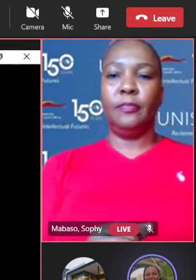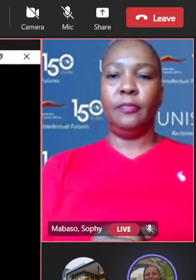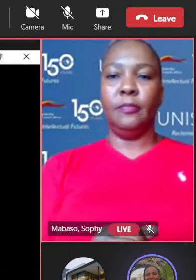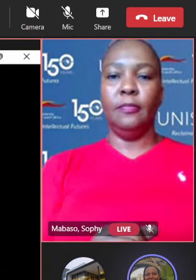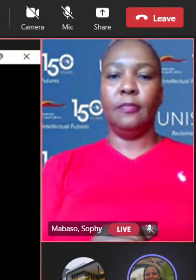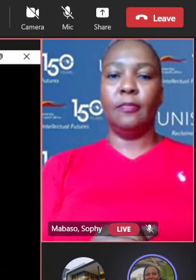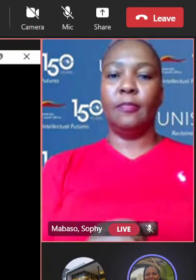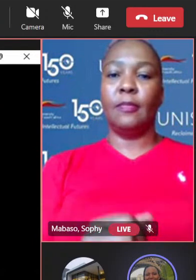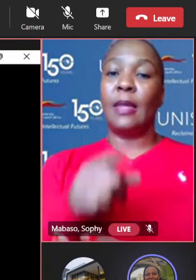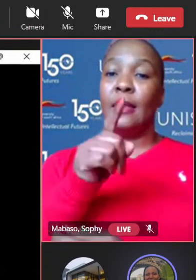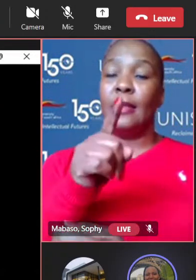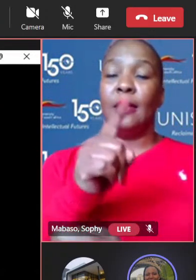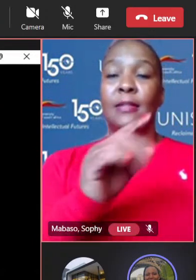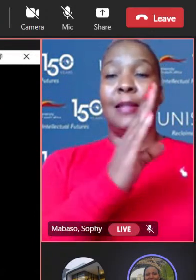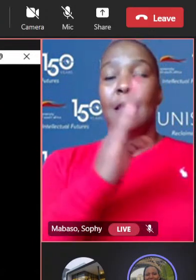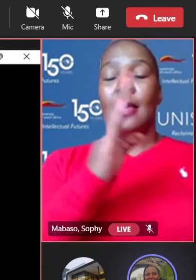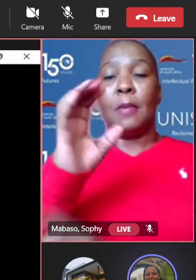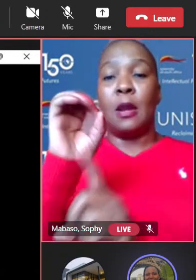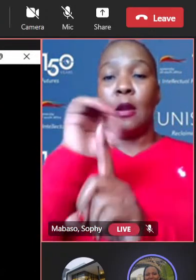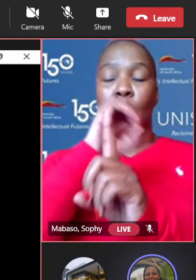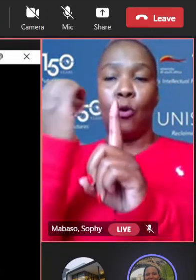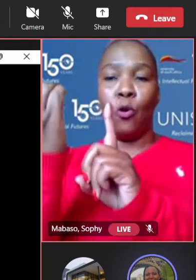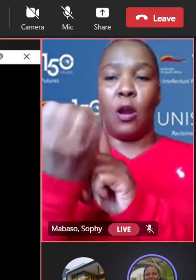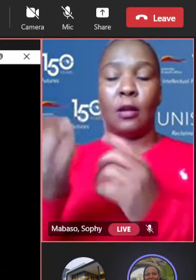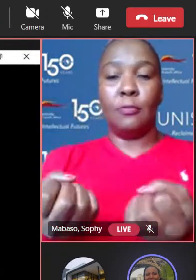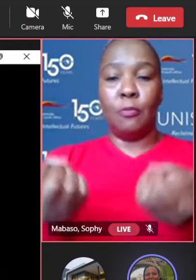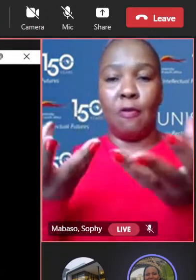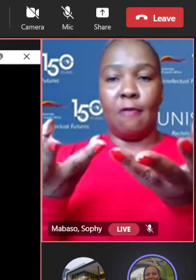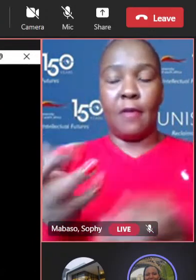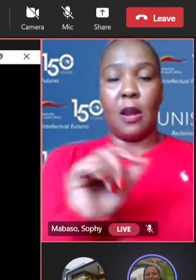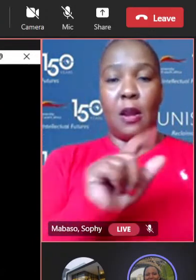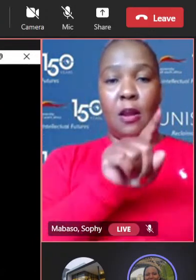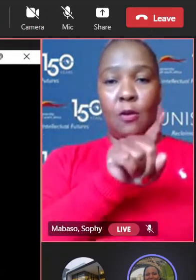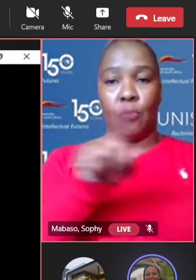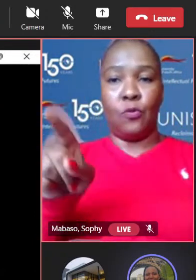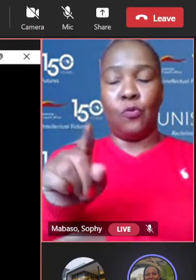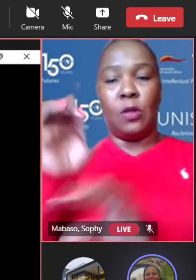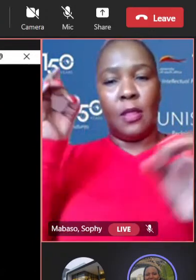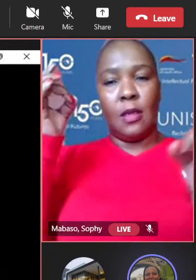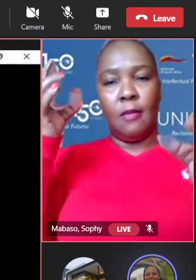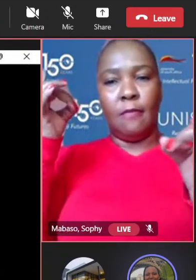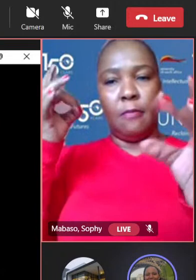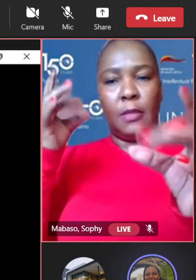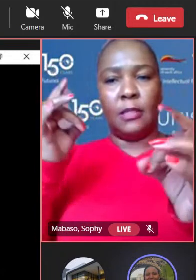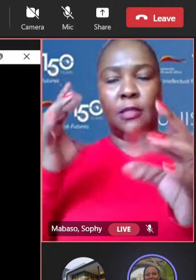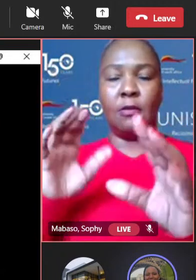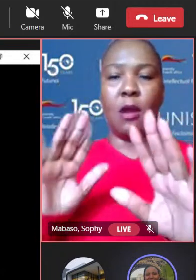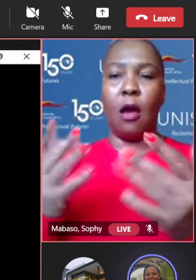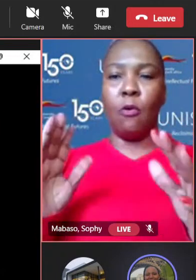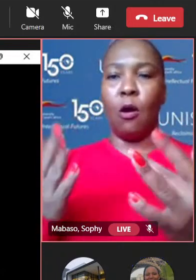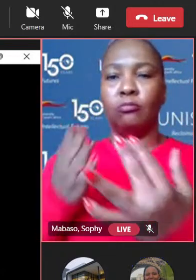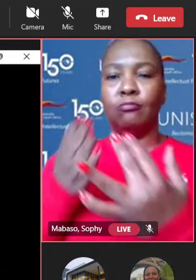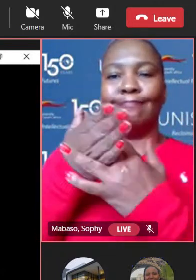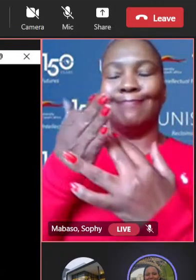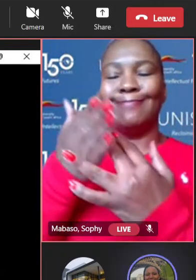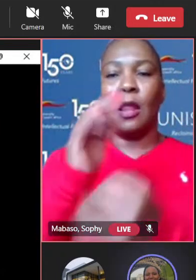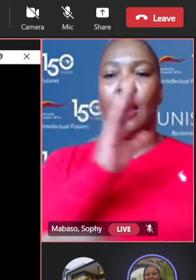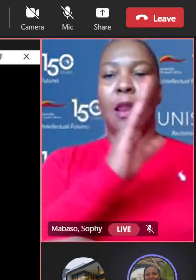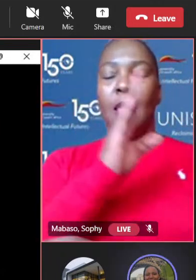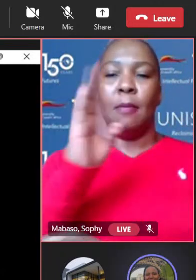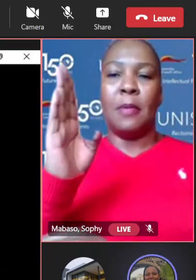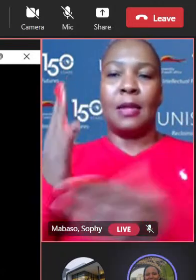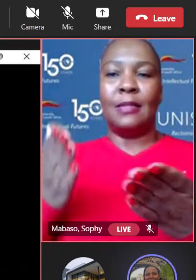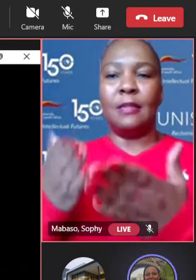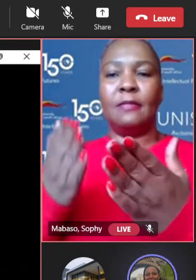This library orientation is to provide you with information on how to access the library services,